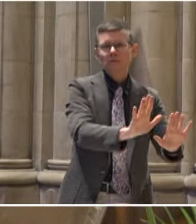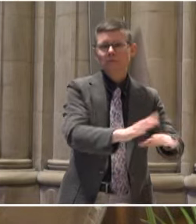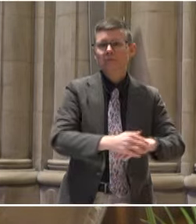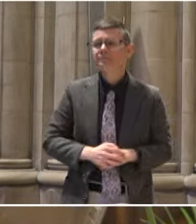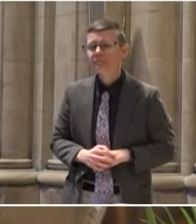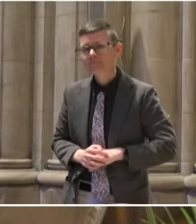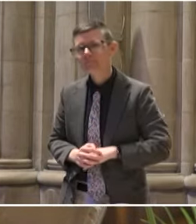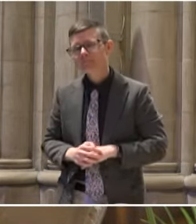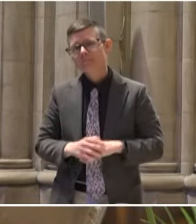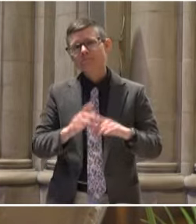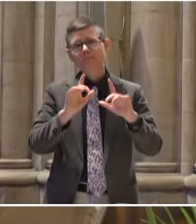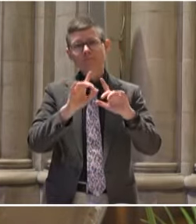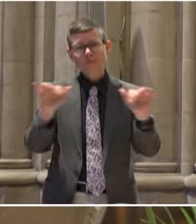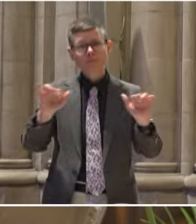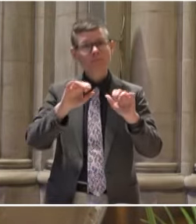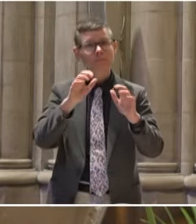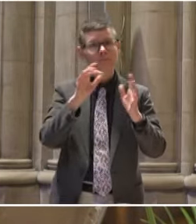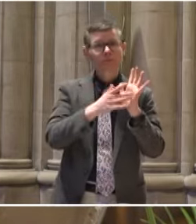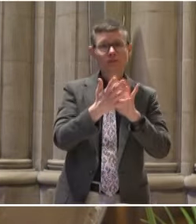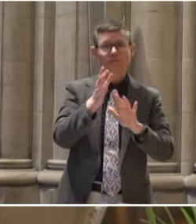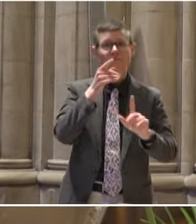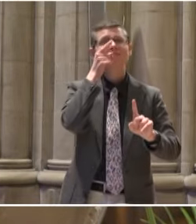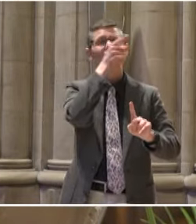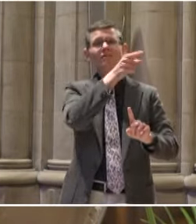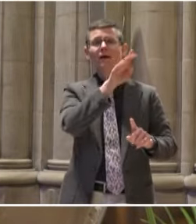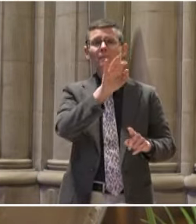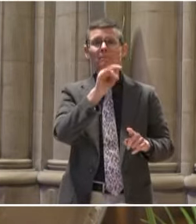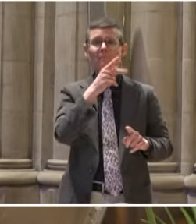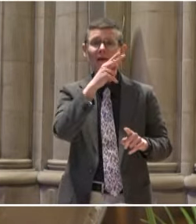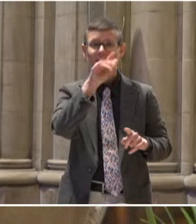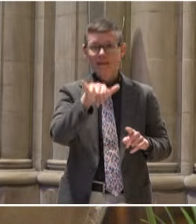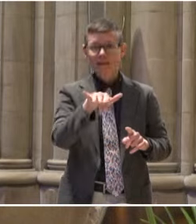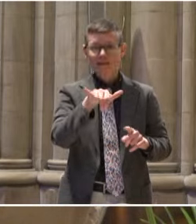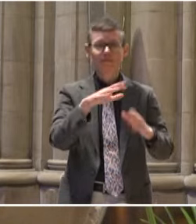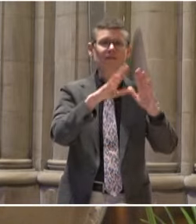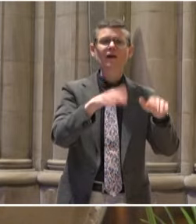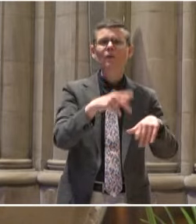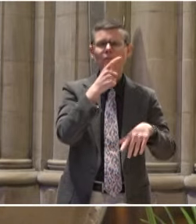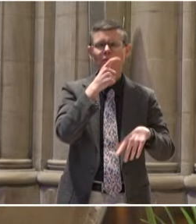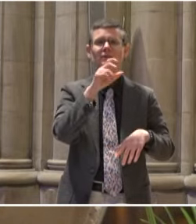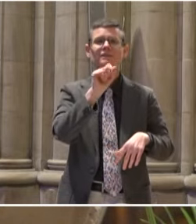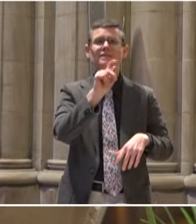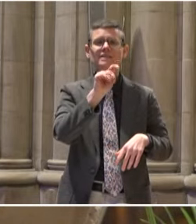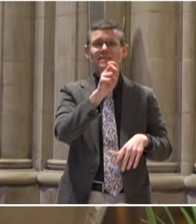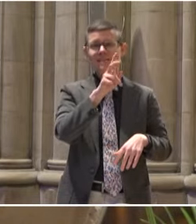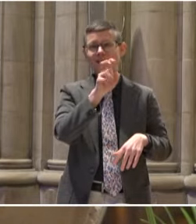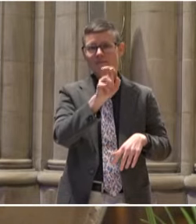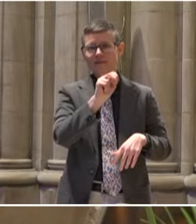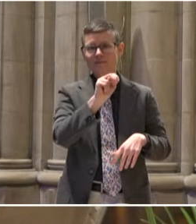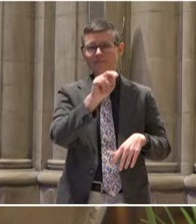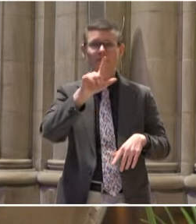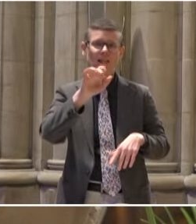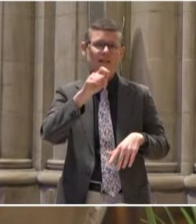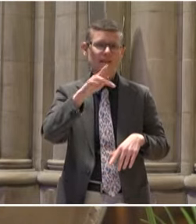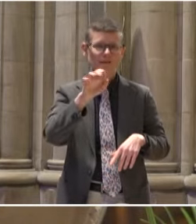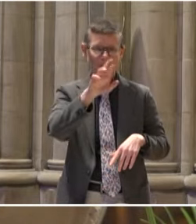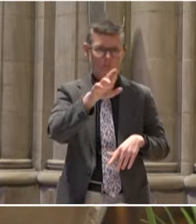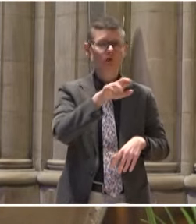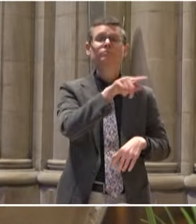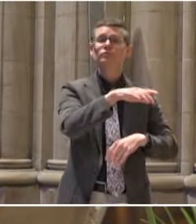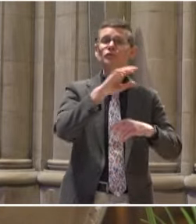While Jesus was at Bethany, in the house of Simon the leper, as he sat at the table,